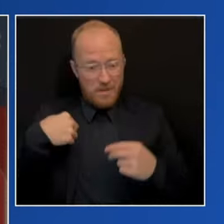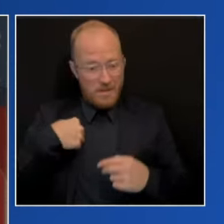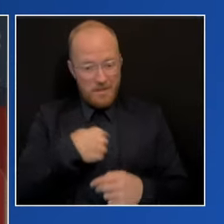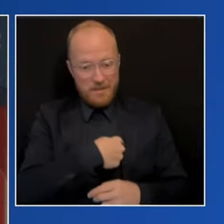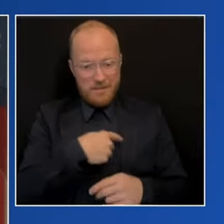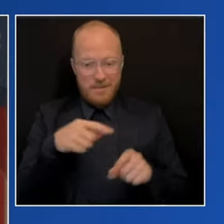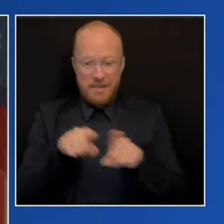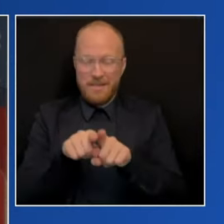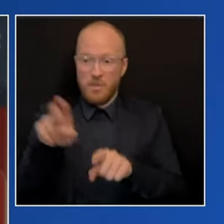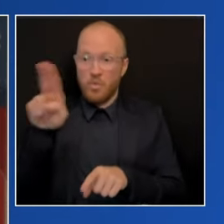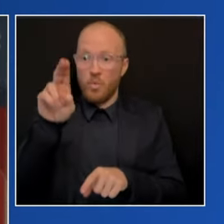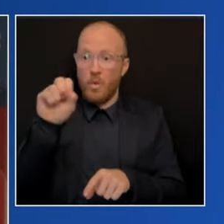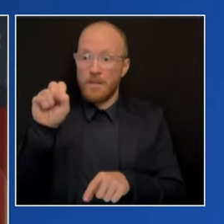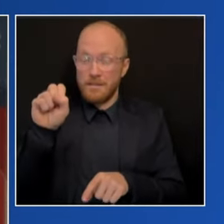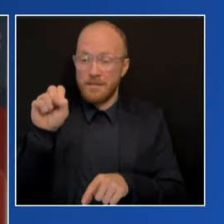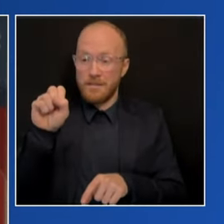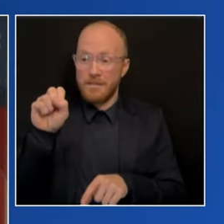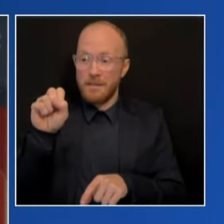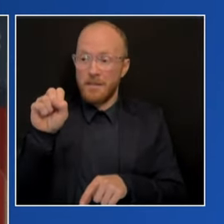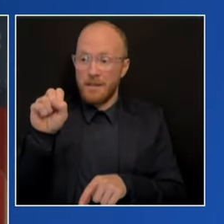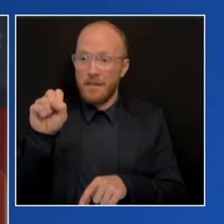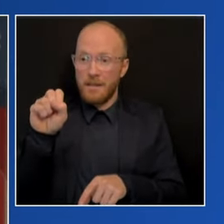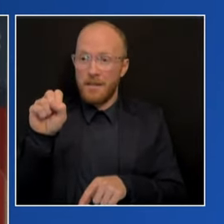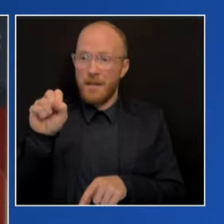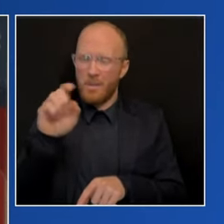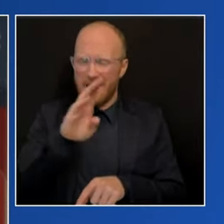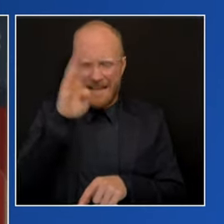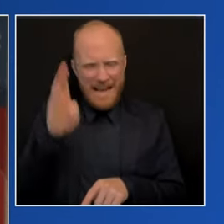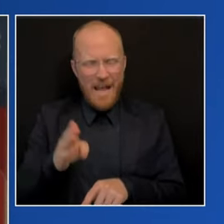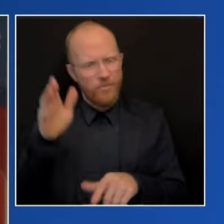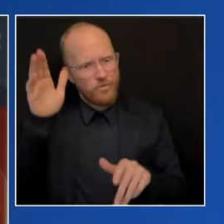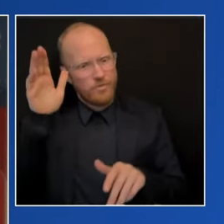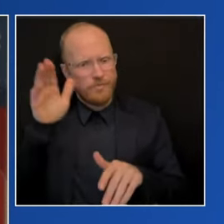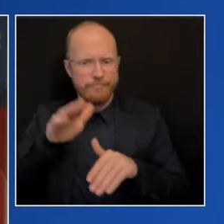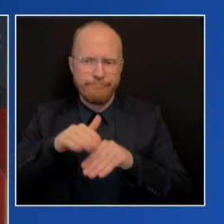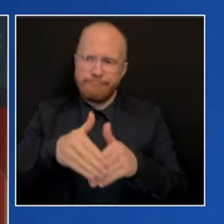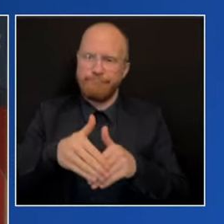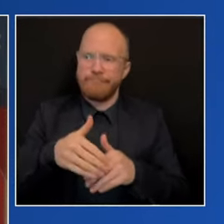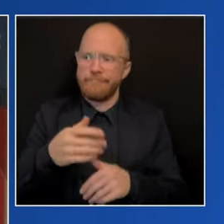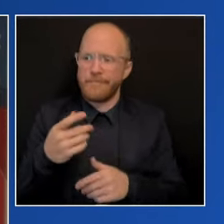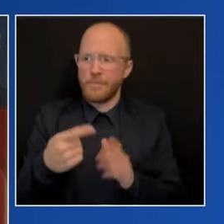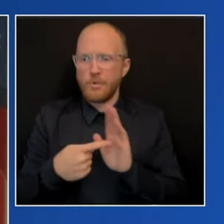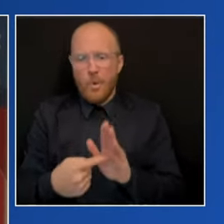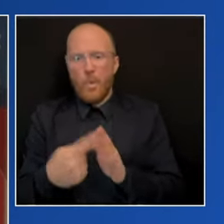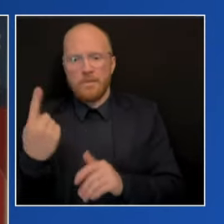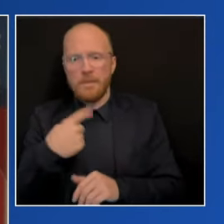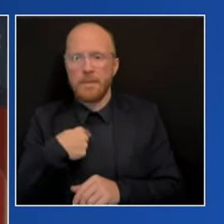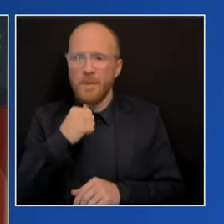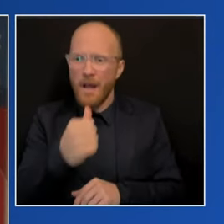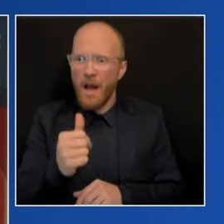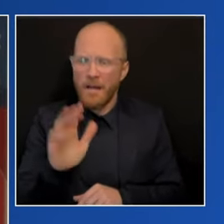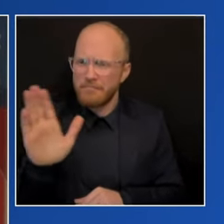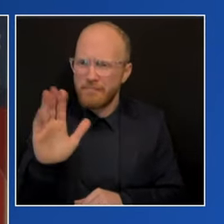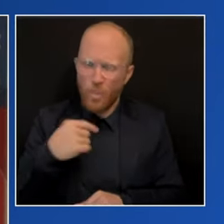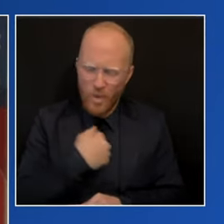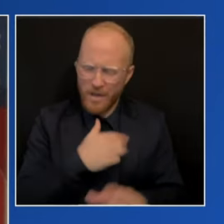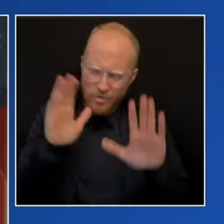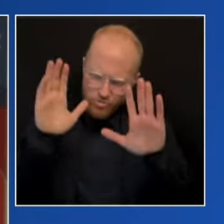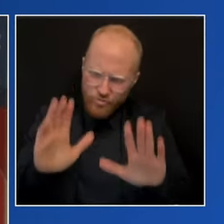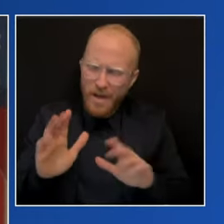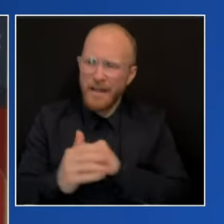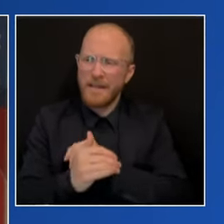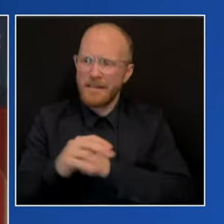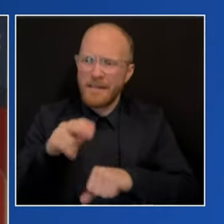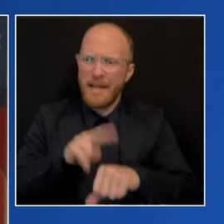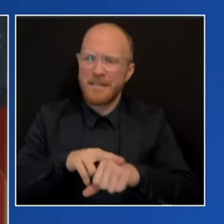and ultimately never pretend we're something we're not. That's what great nations do. And we're a great nation. We're the